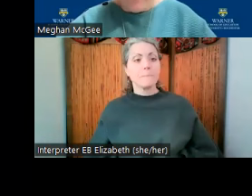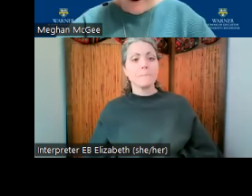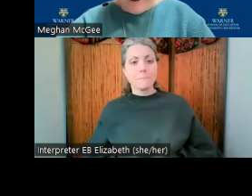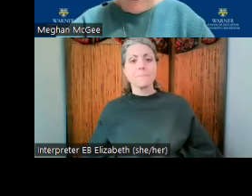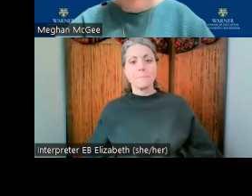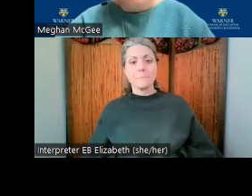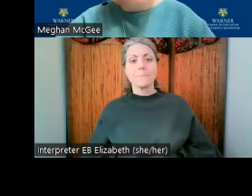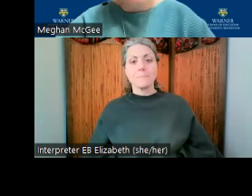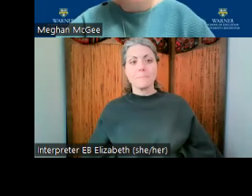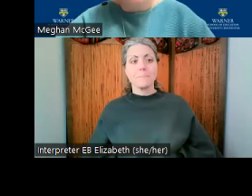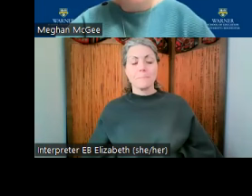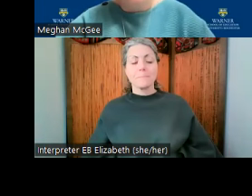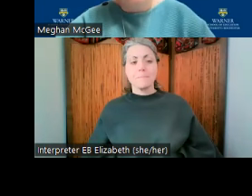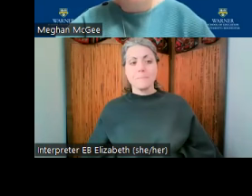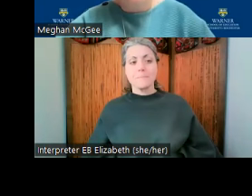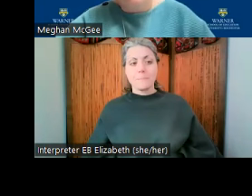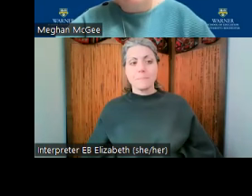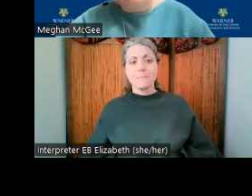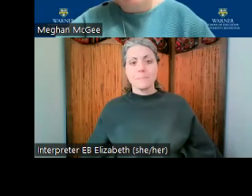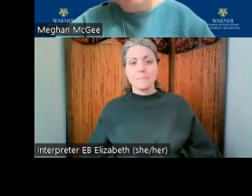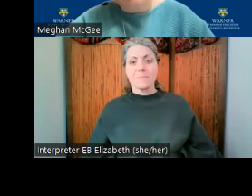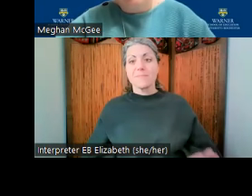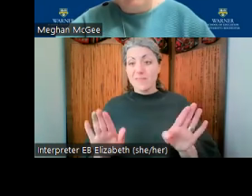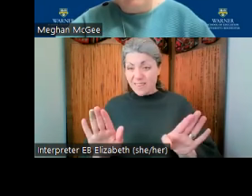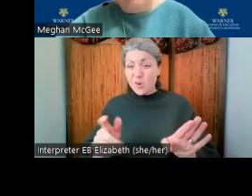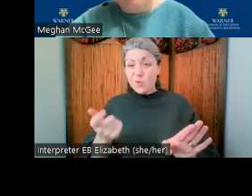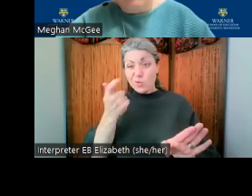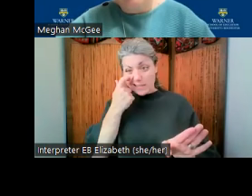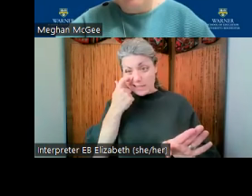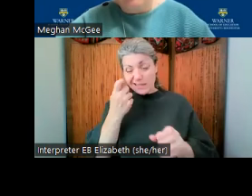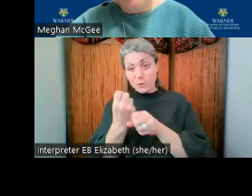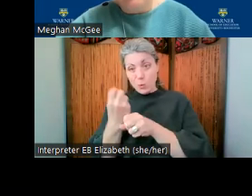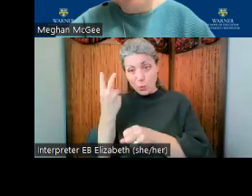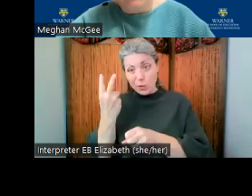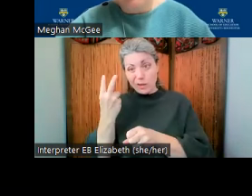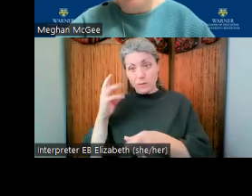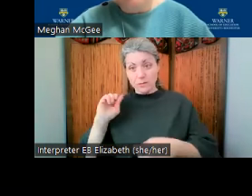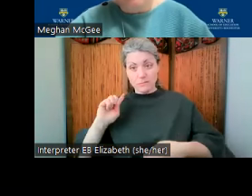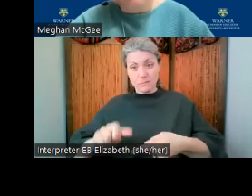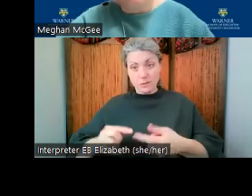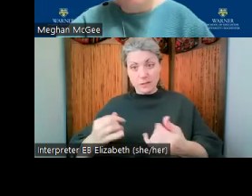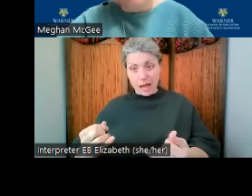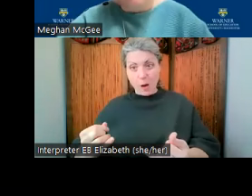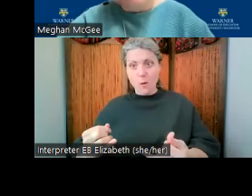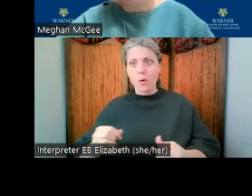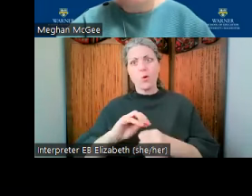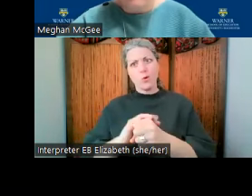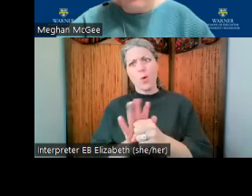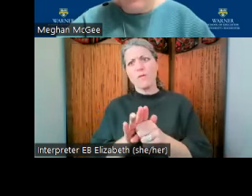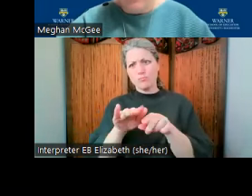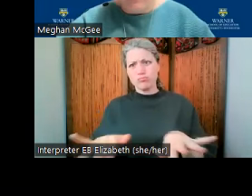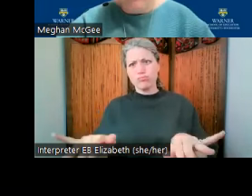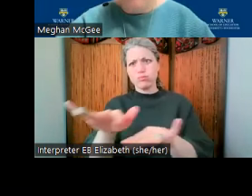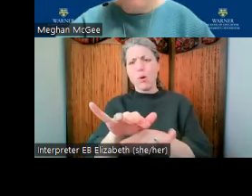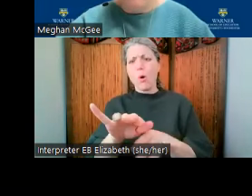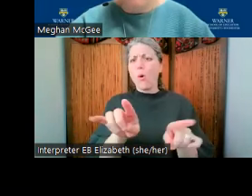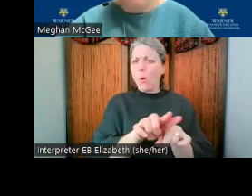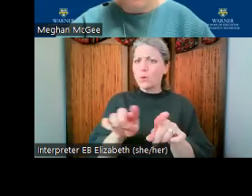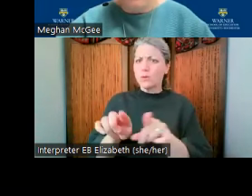other layer of the COVID pandemic now being a variable in consideration of contributing